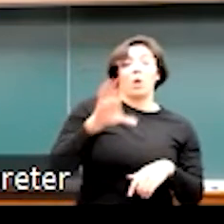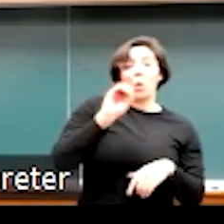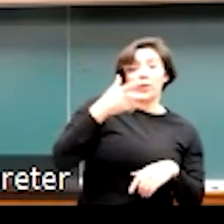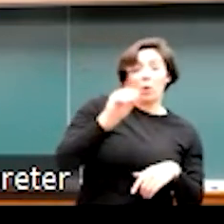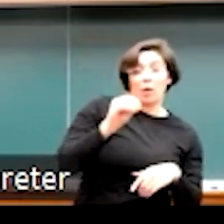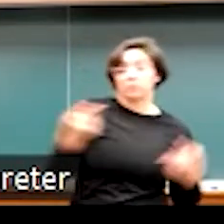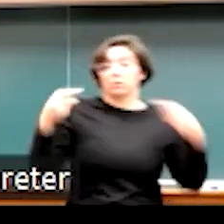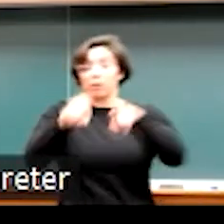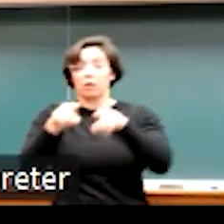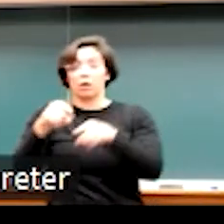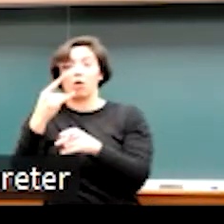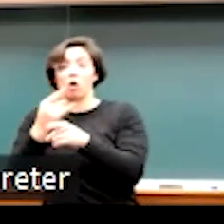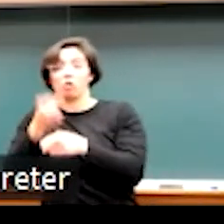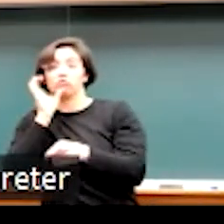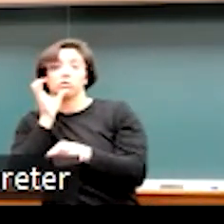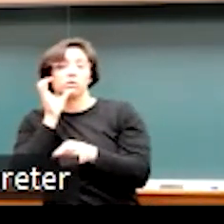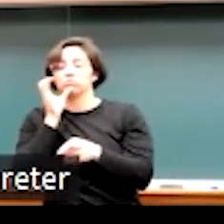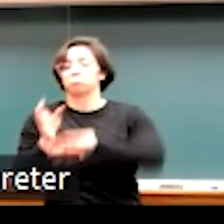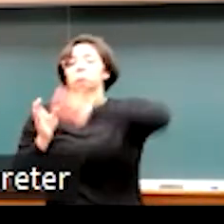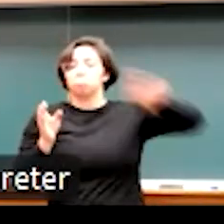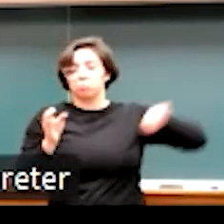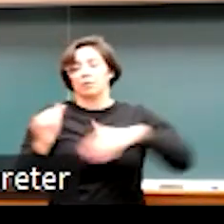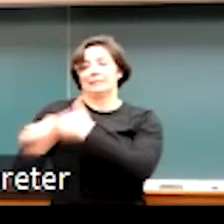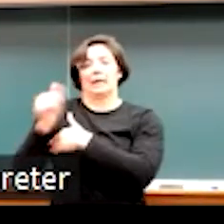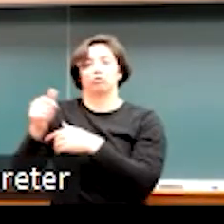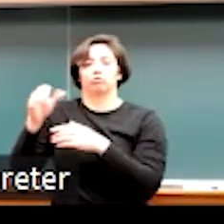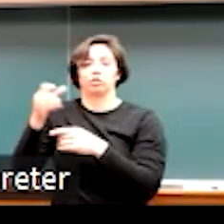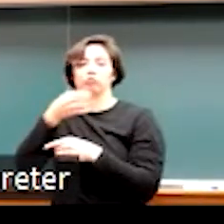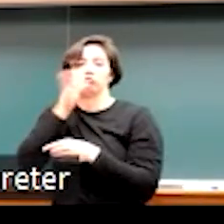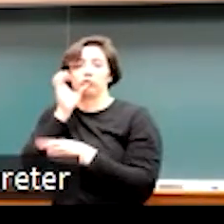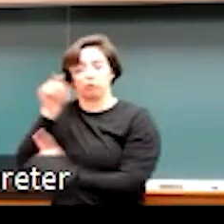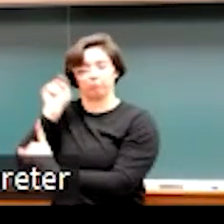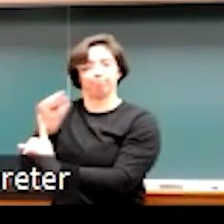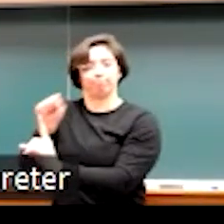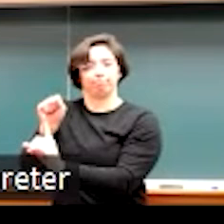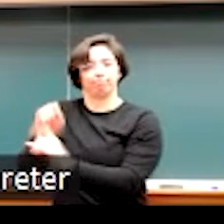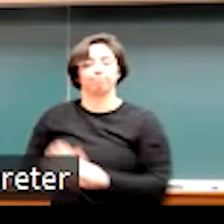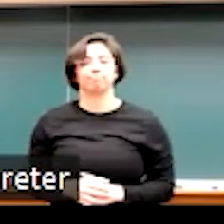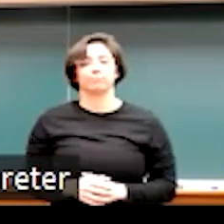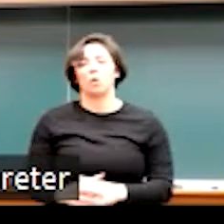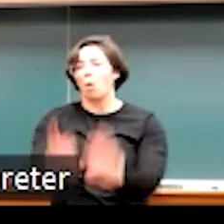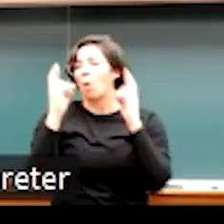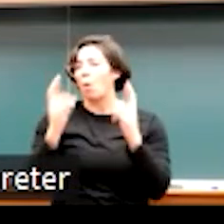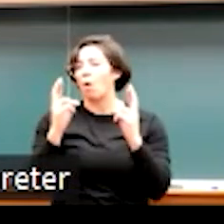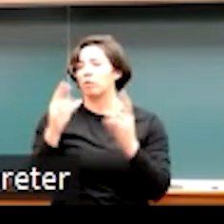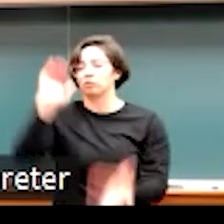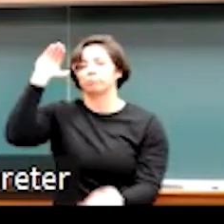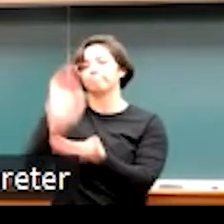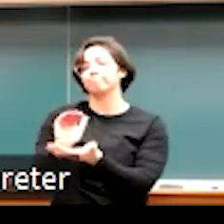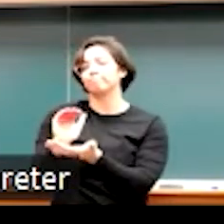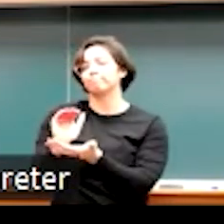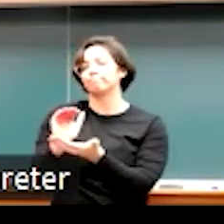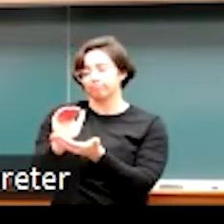opioids, but we're using this as an opportunity to address hazardous drinking in this population, but also hopefully to reduce